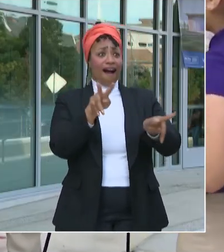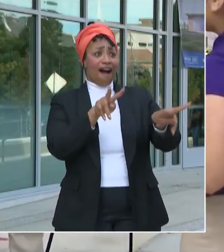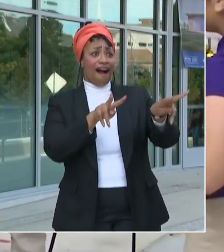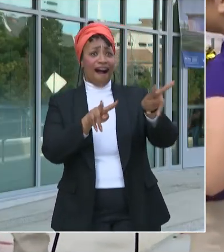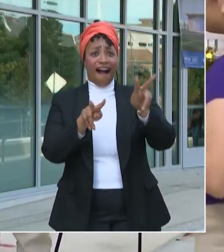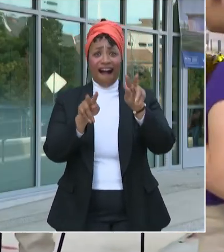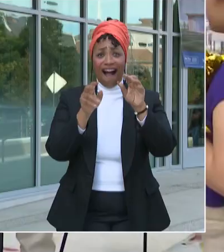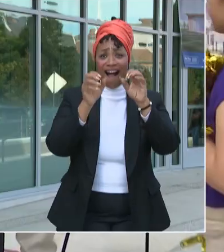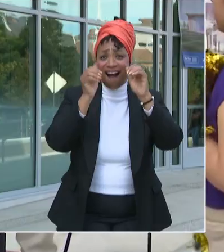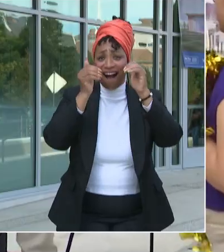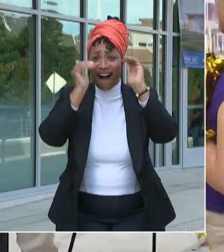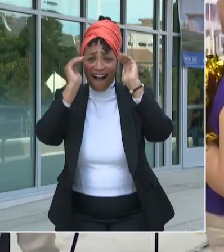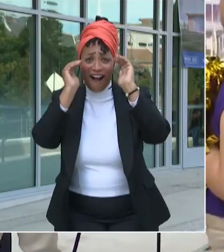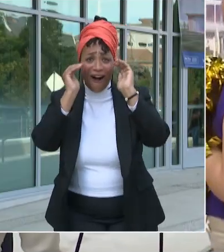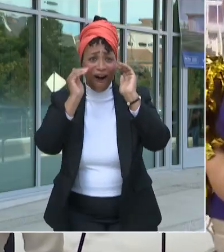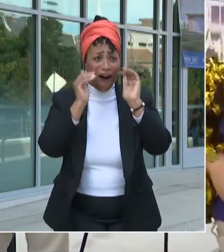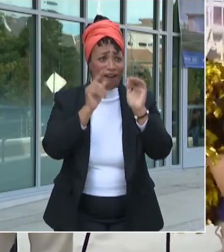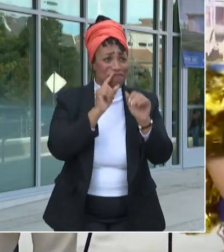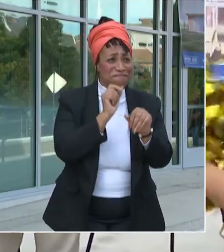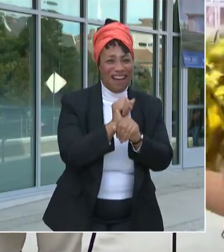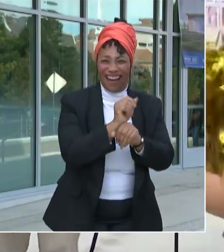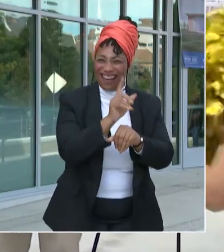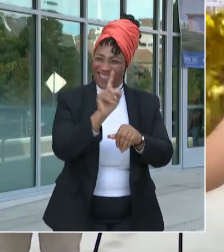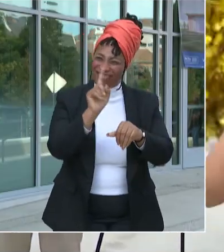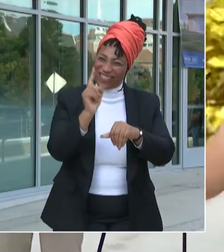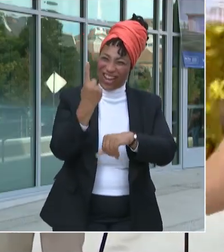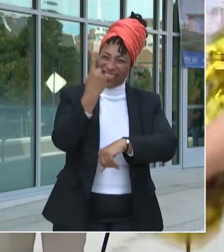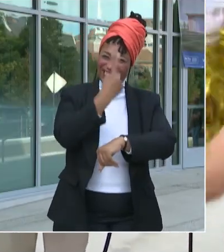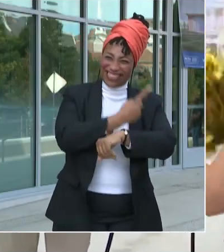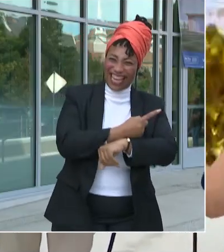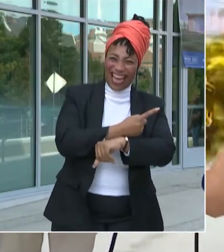first day of pre-K 3.